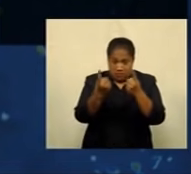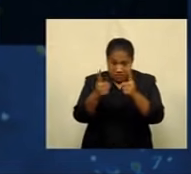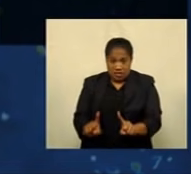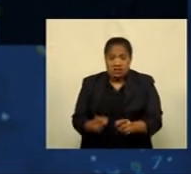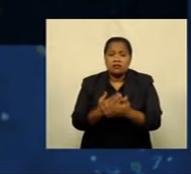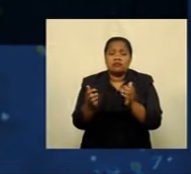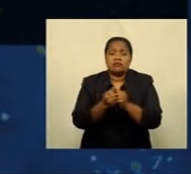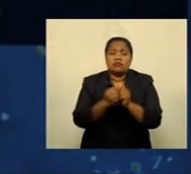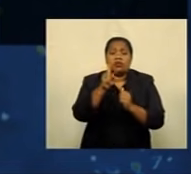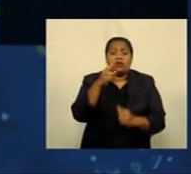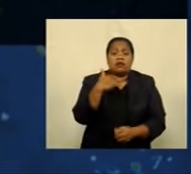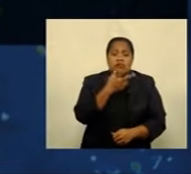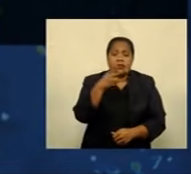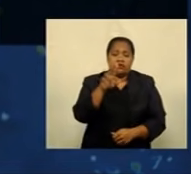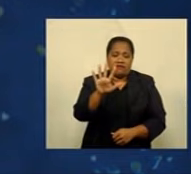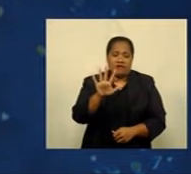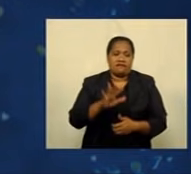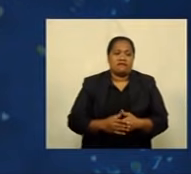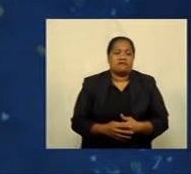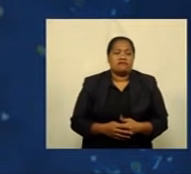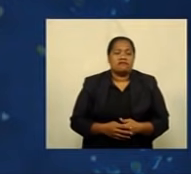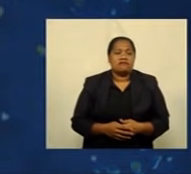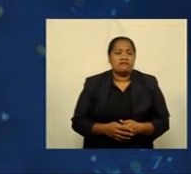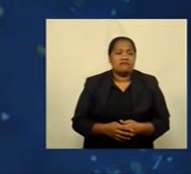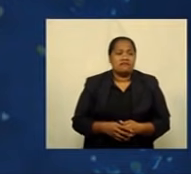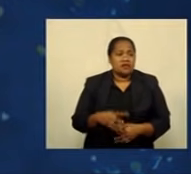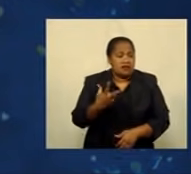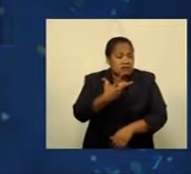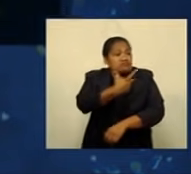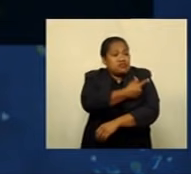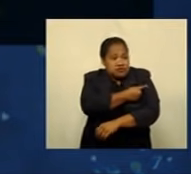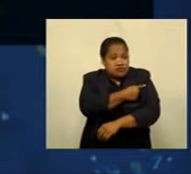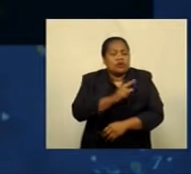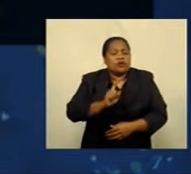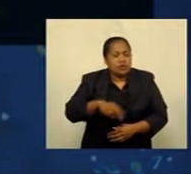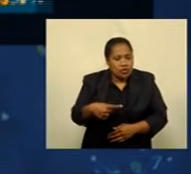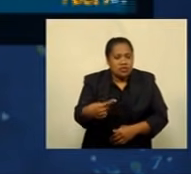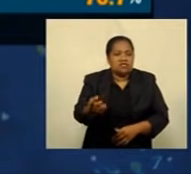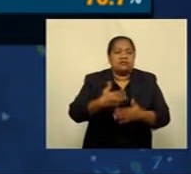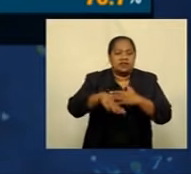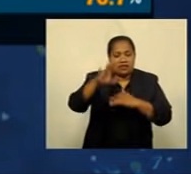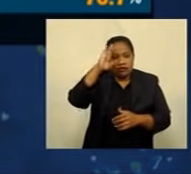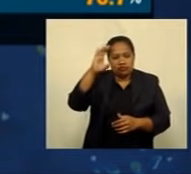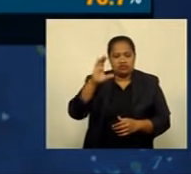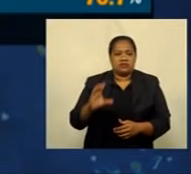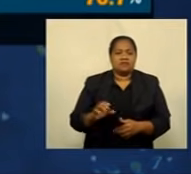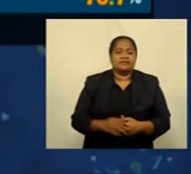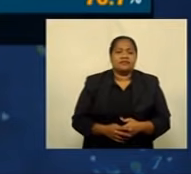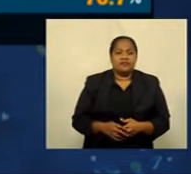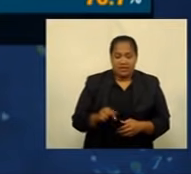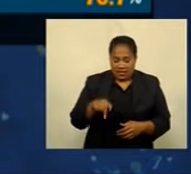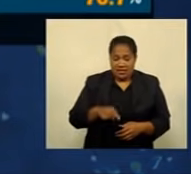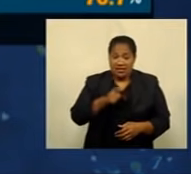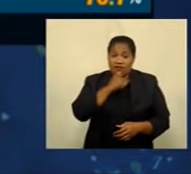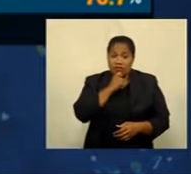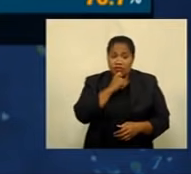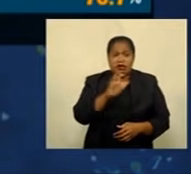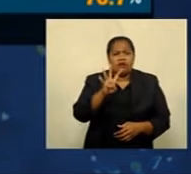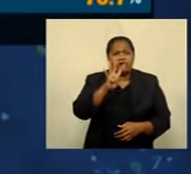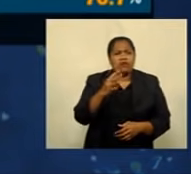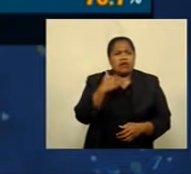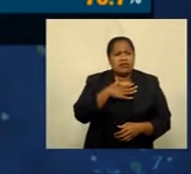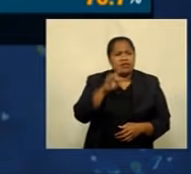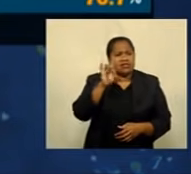at 125. The vaccination campaign also continues around the country. As of earlier this afternoon,